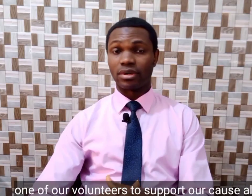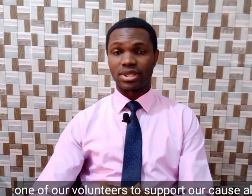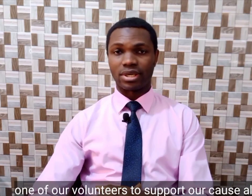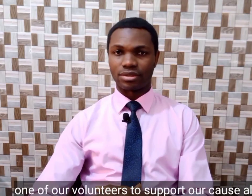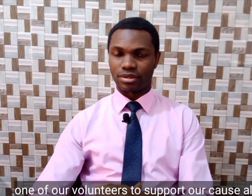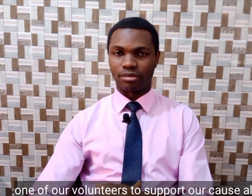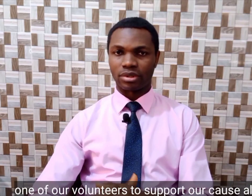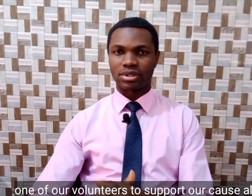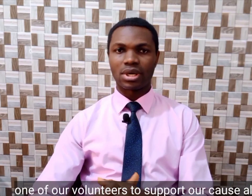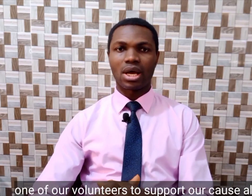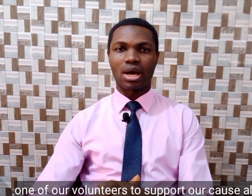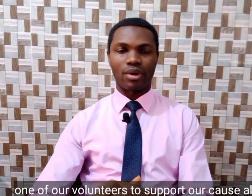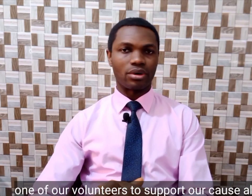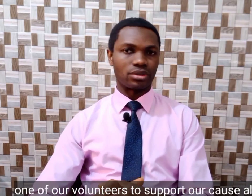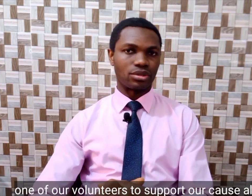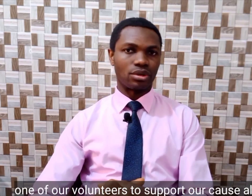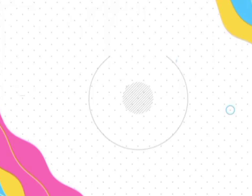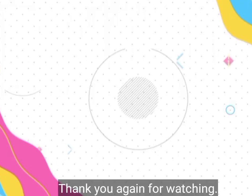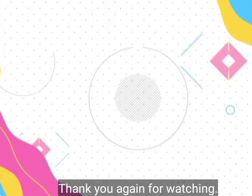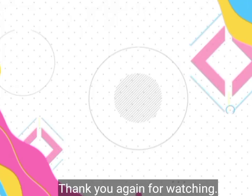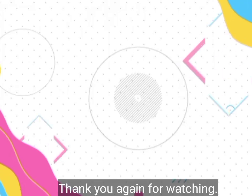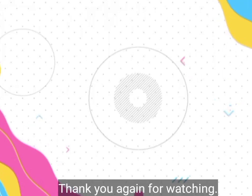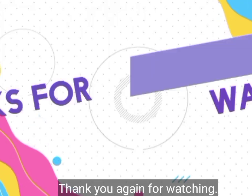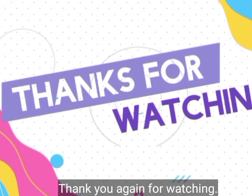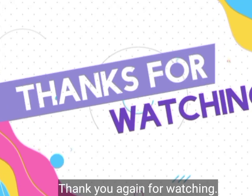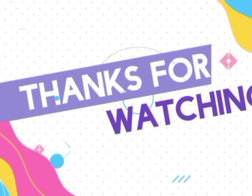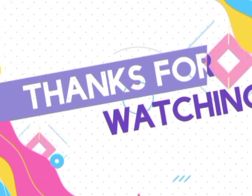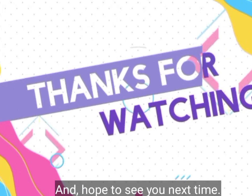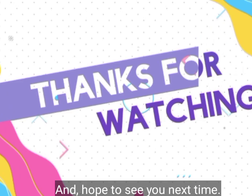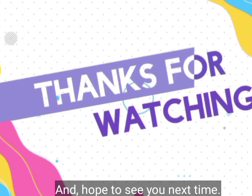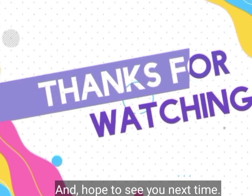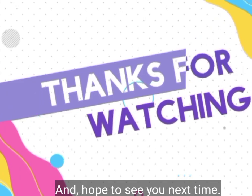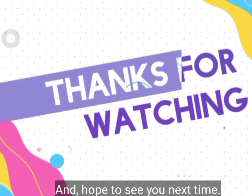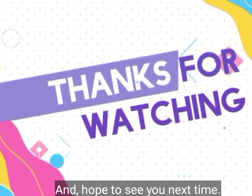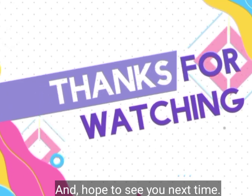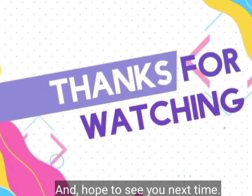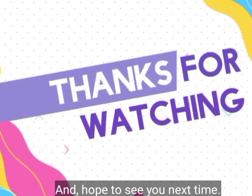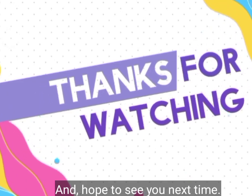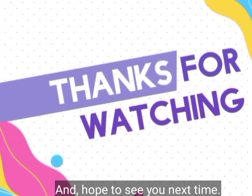of our volunteers to support our cause also. Thank you again for watching, and hope to see you next time.